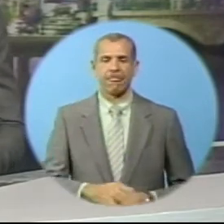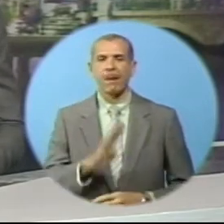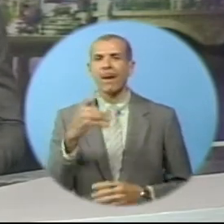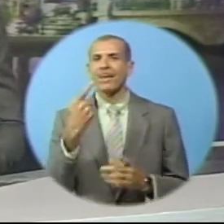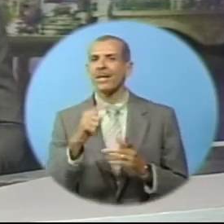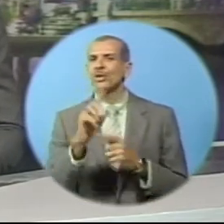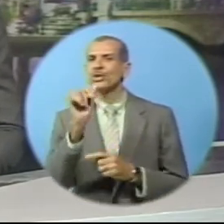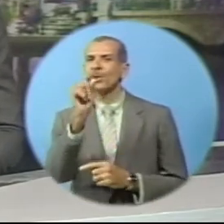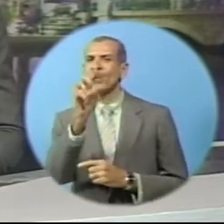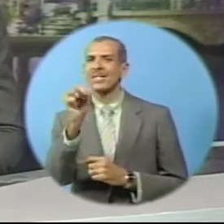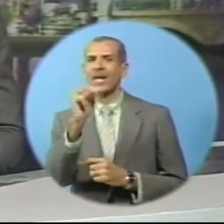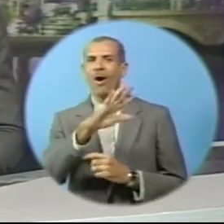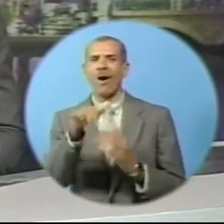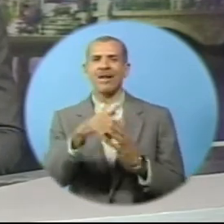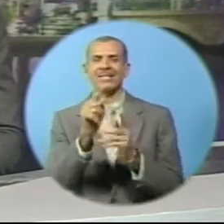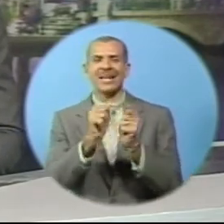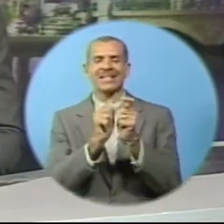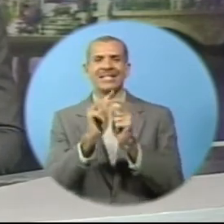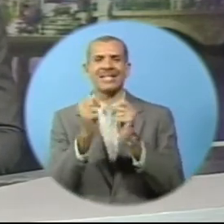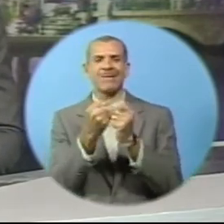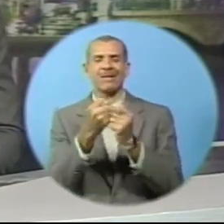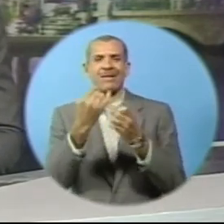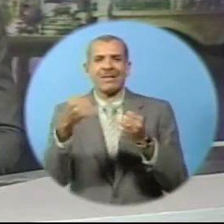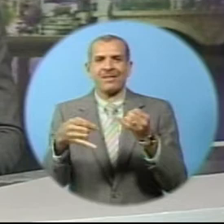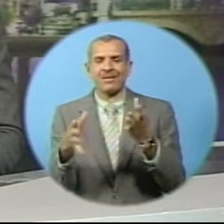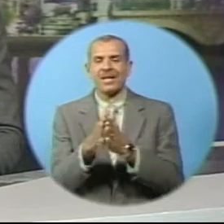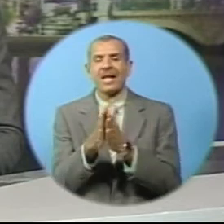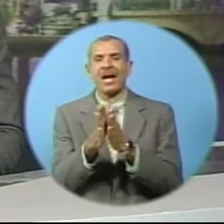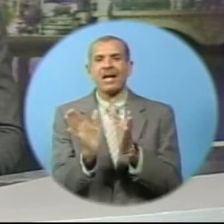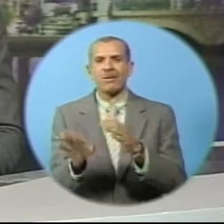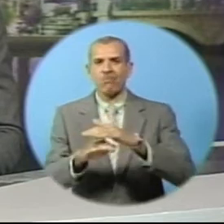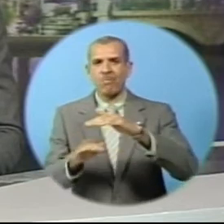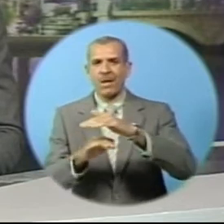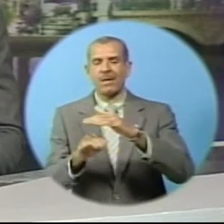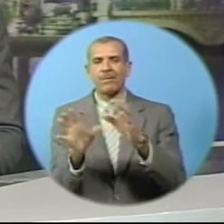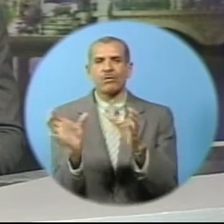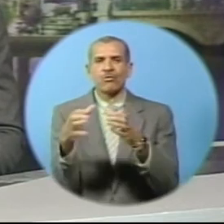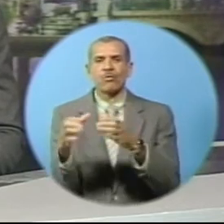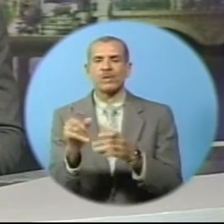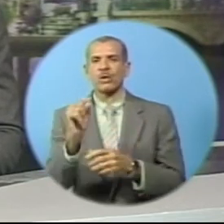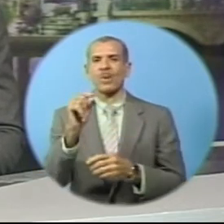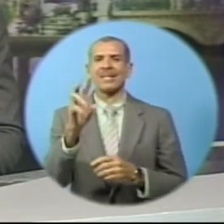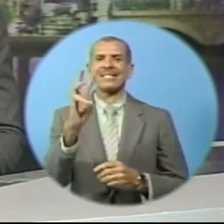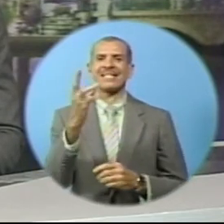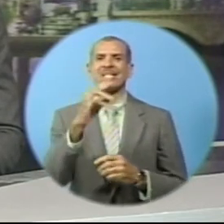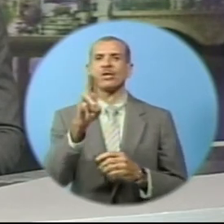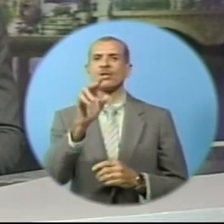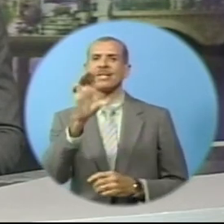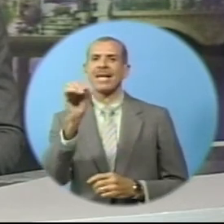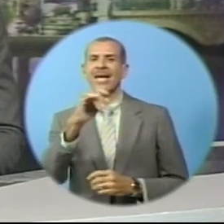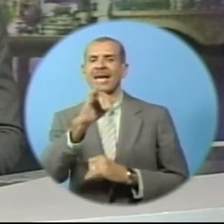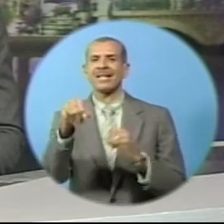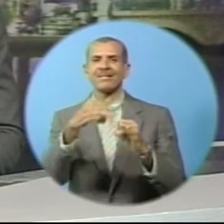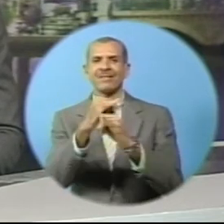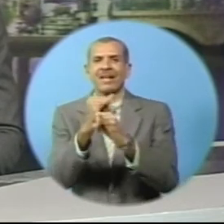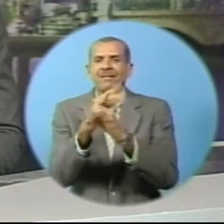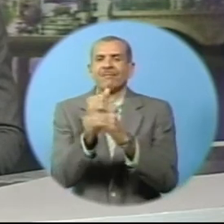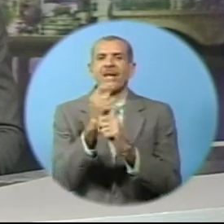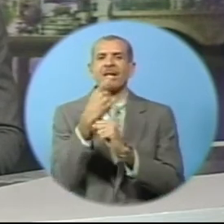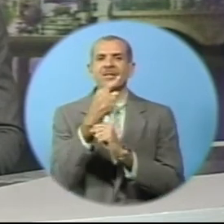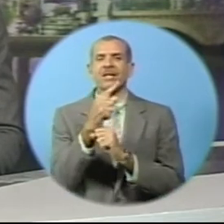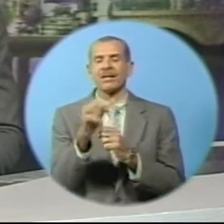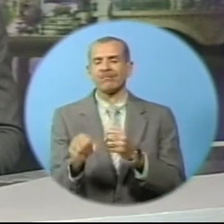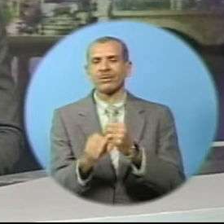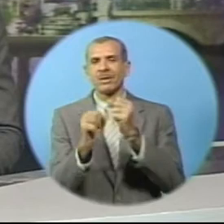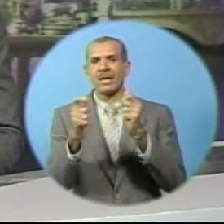Barbados Twisters all-star teams finished at the bottom of their groups in the 2016 UCA International All-Star Cheerleading